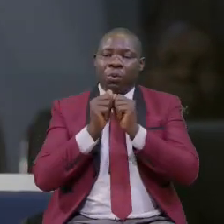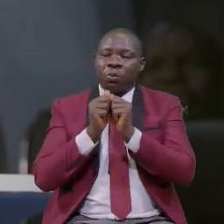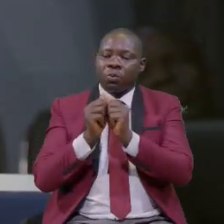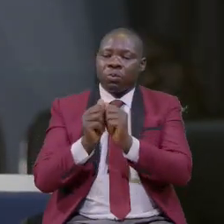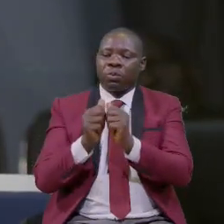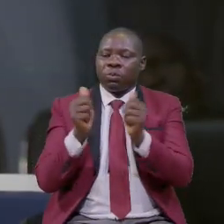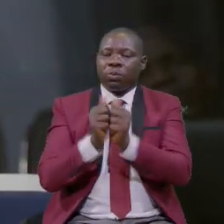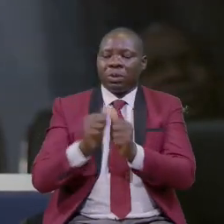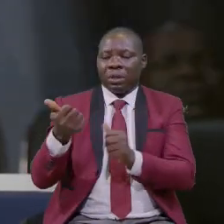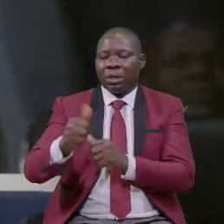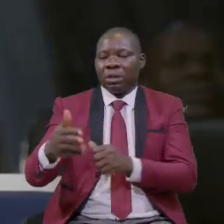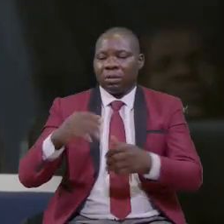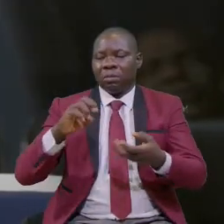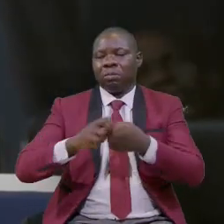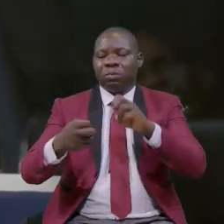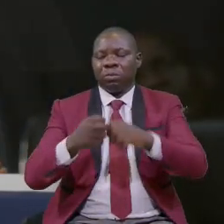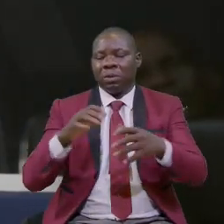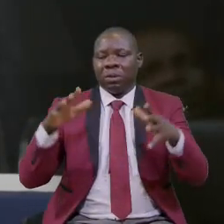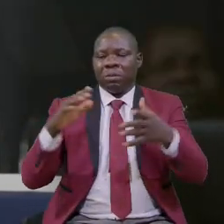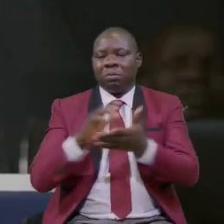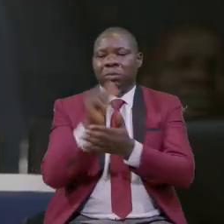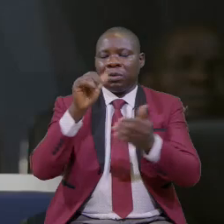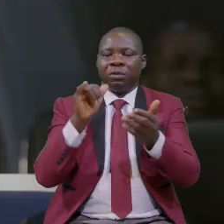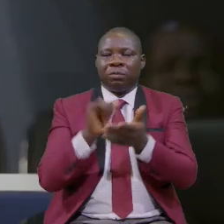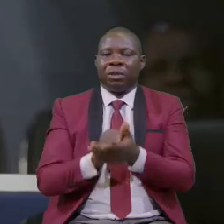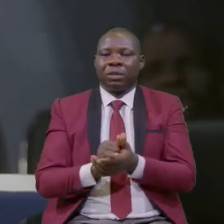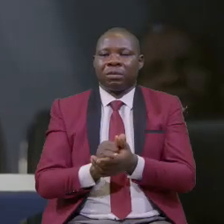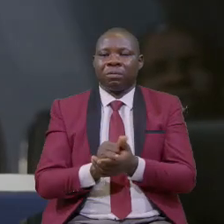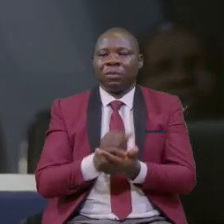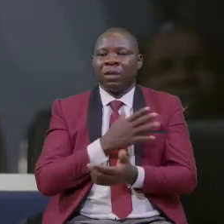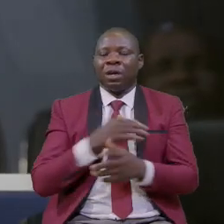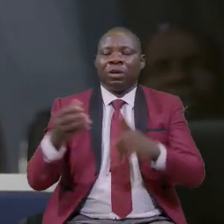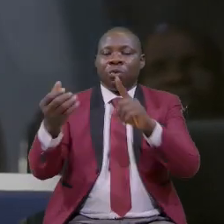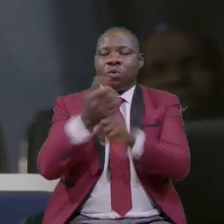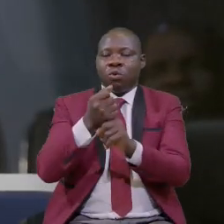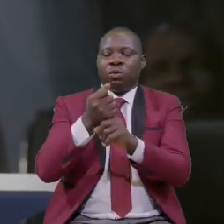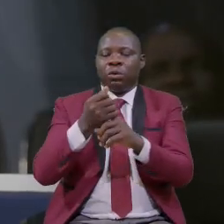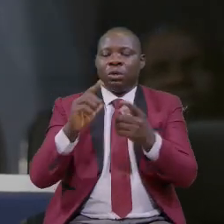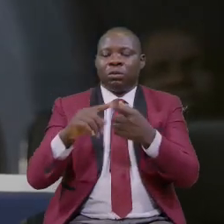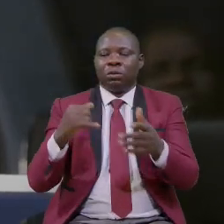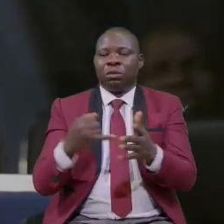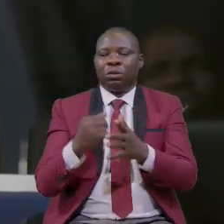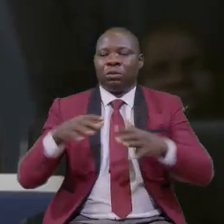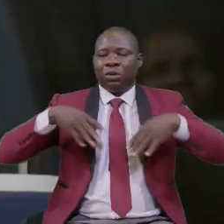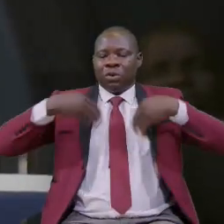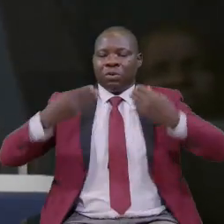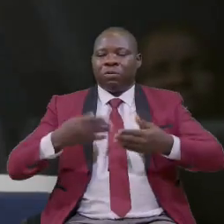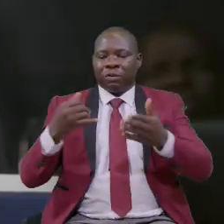problem. Believe that and hold on to it. Confess it and believe